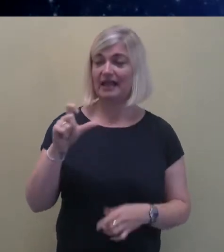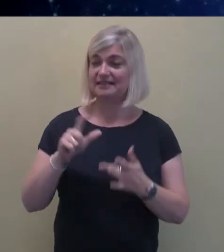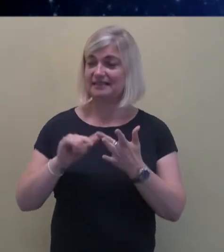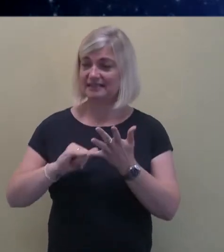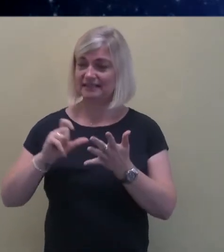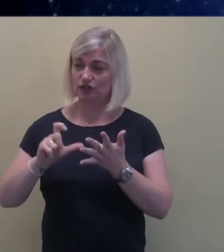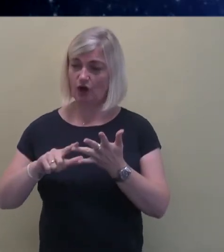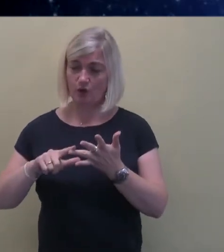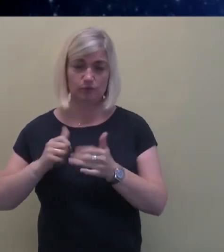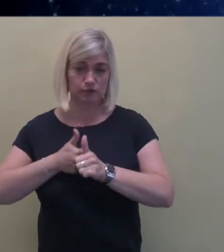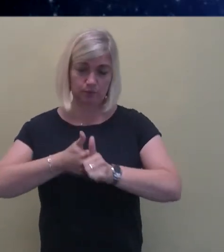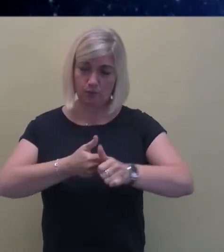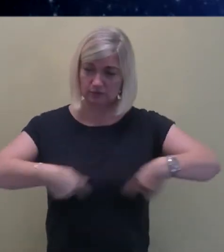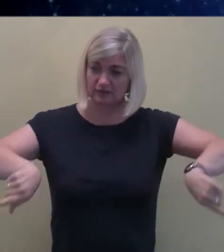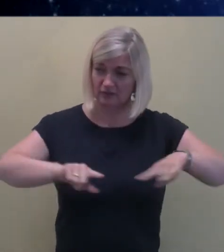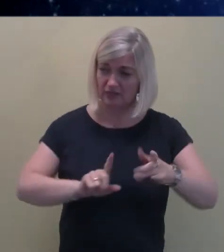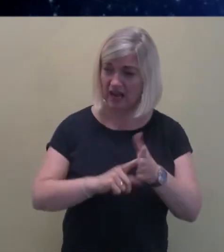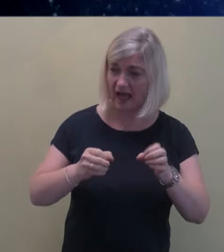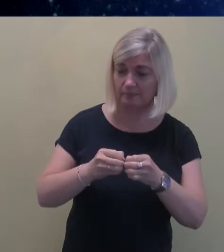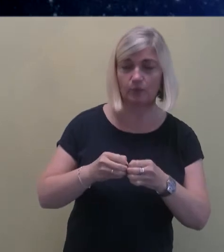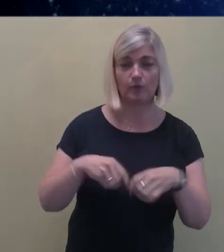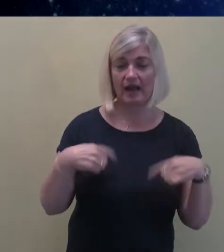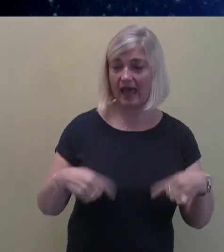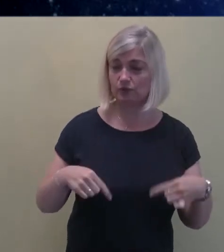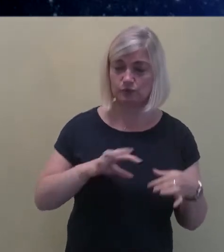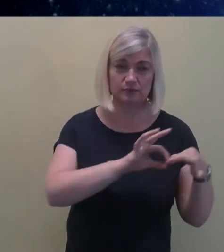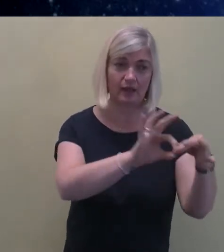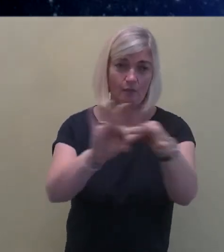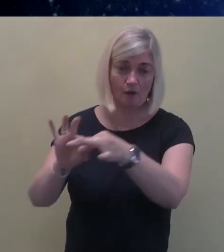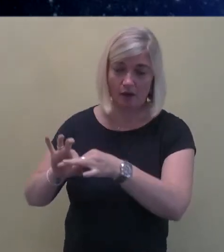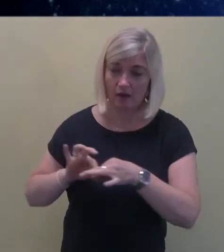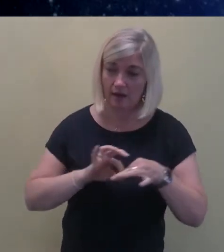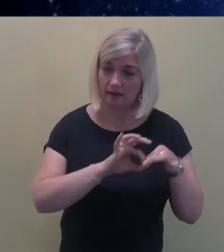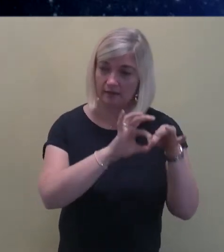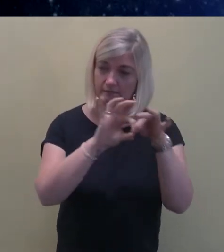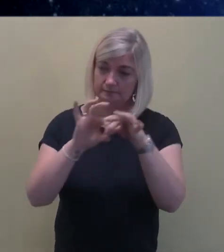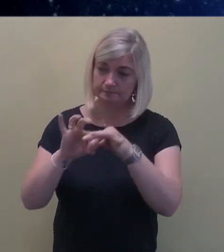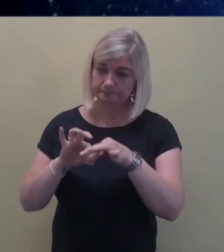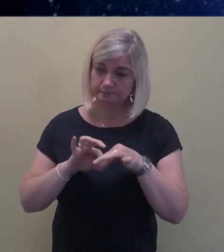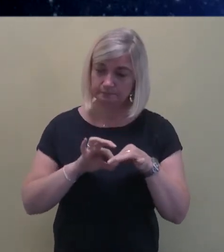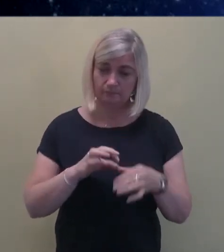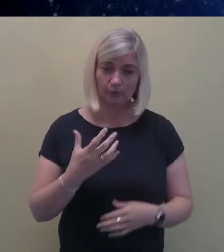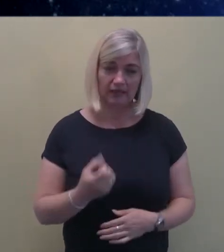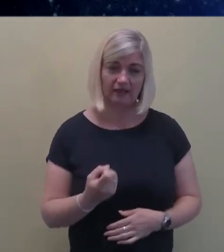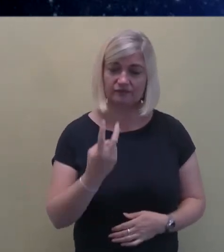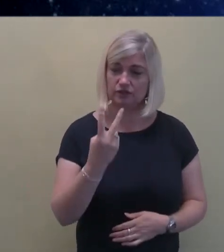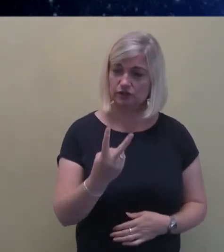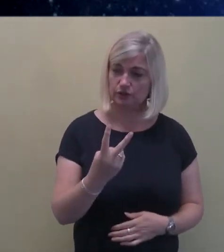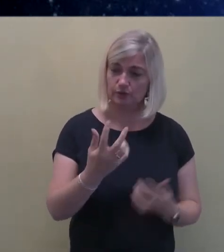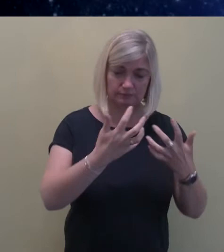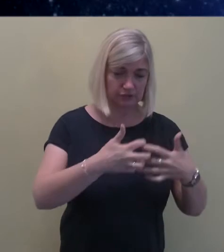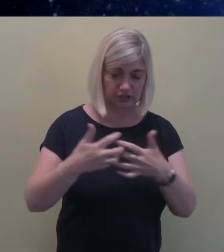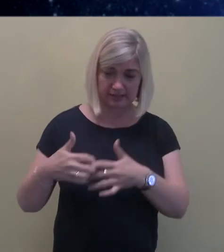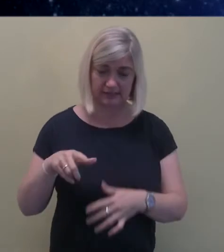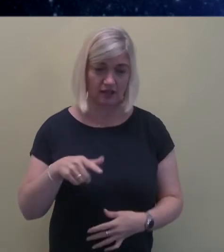PC games installation, so PCs are quite high spec. We have Arduino's kit, we got Raspberry